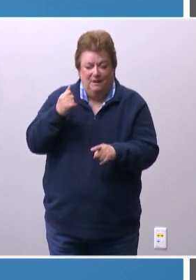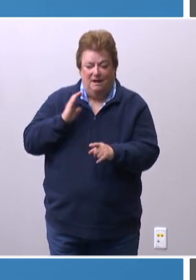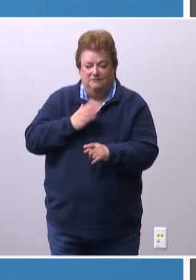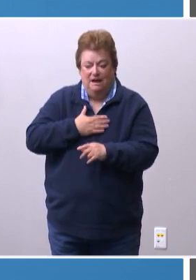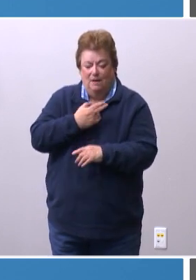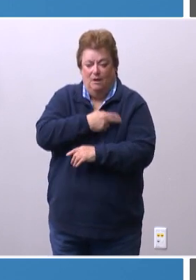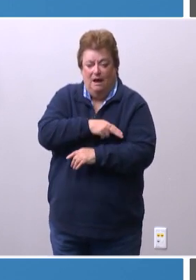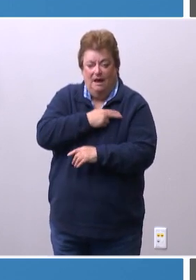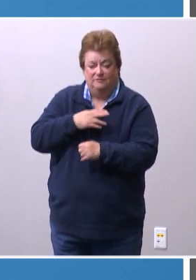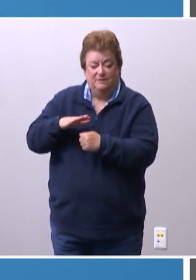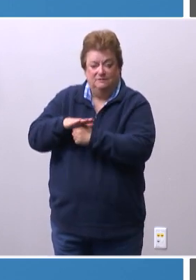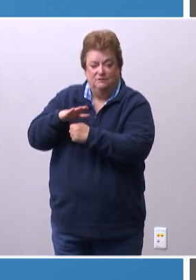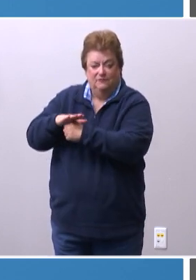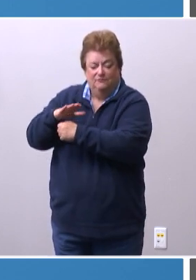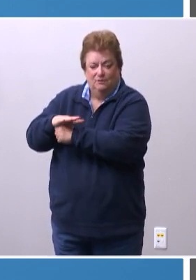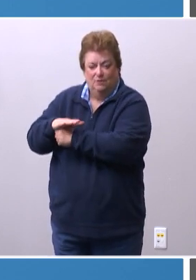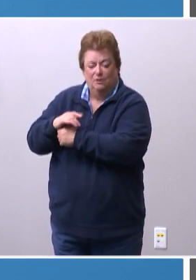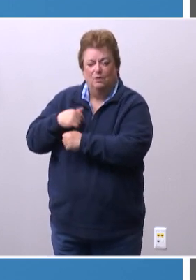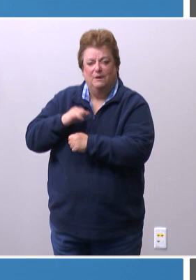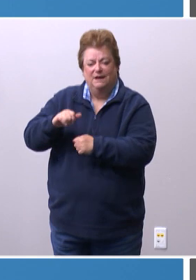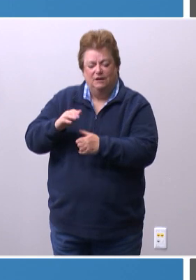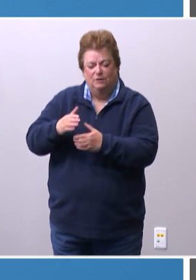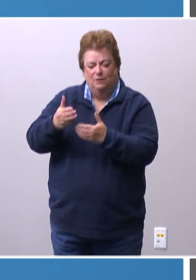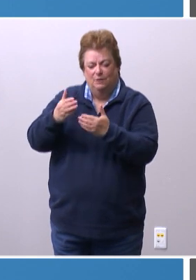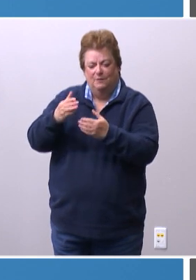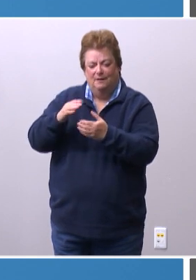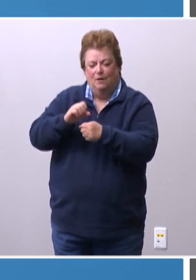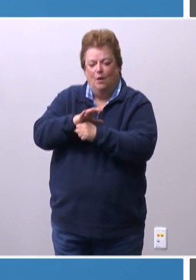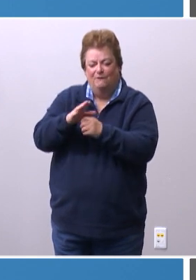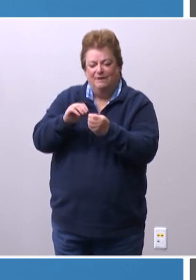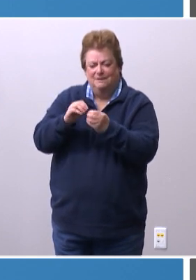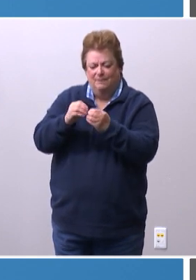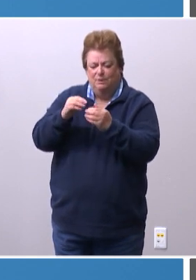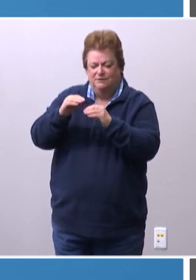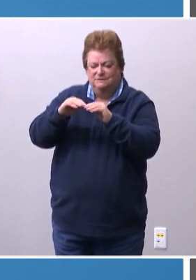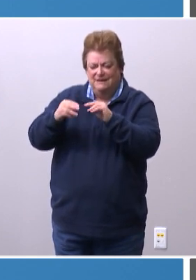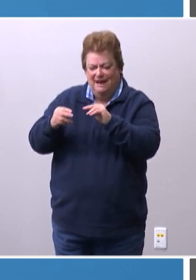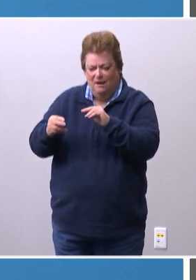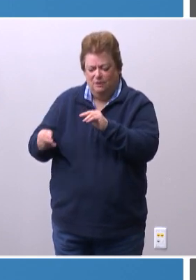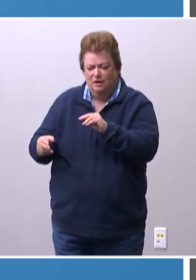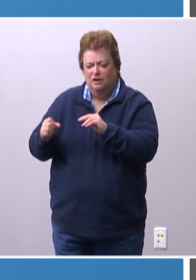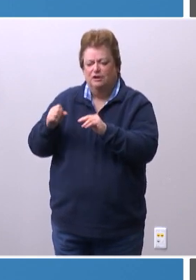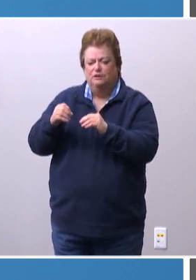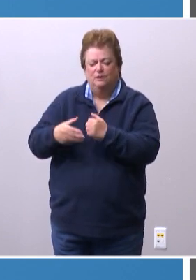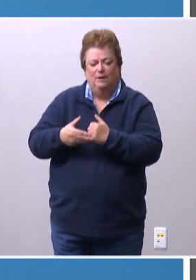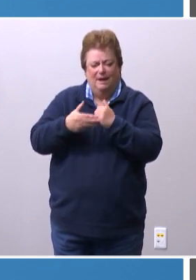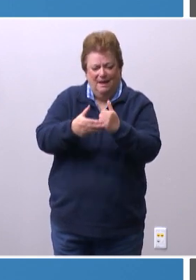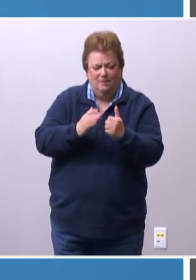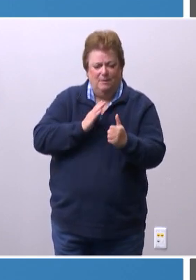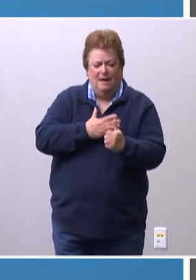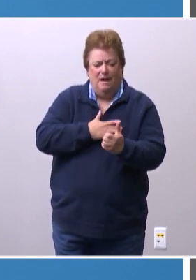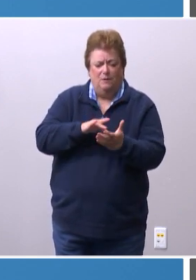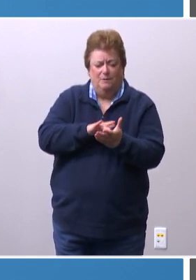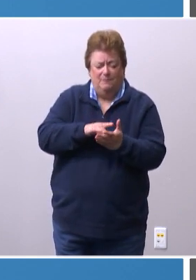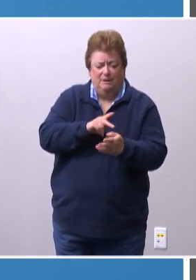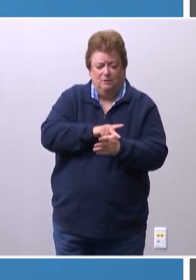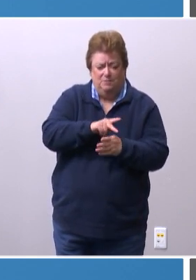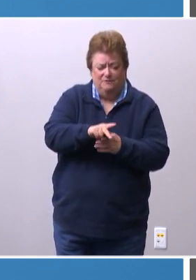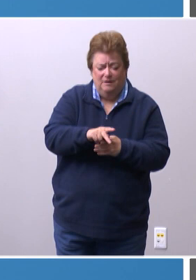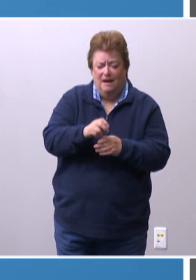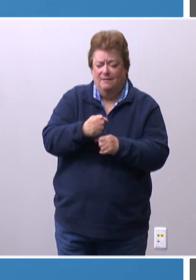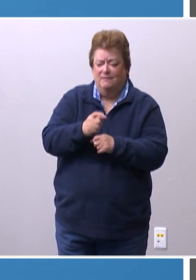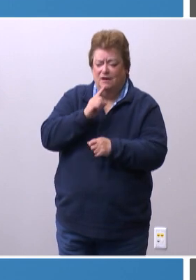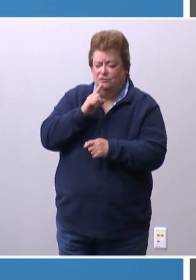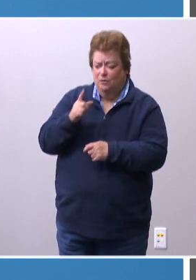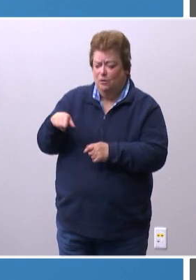of COVID-19 patients down to provide some relief to our medical professionals and to make sure that those who are sick